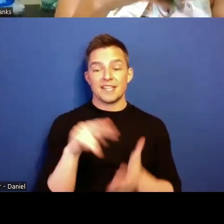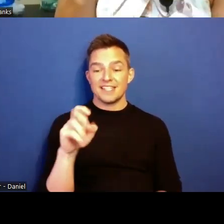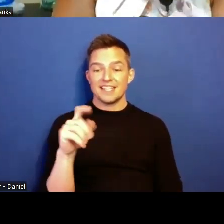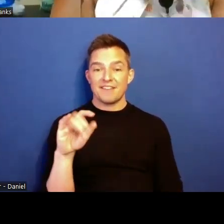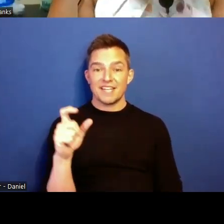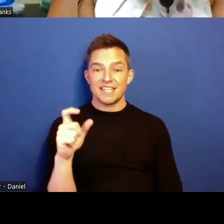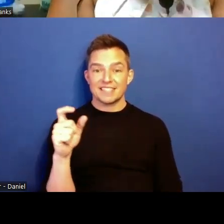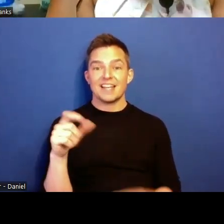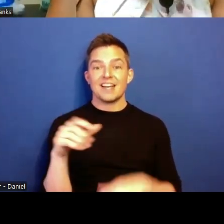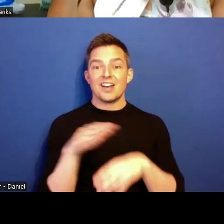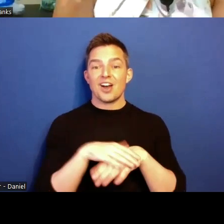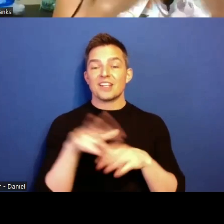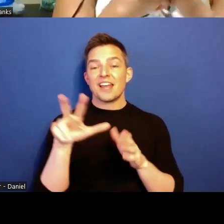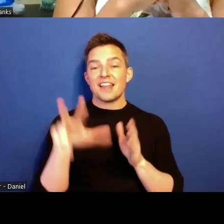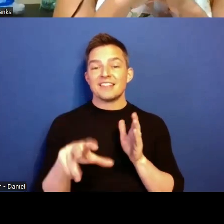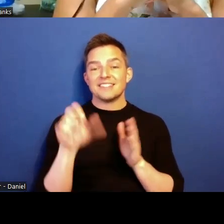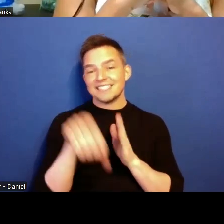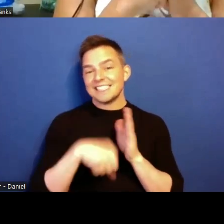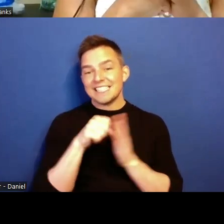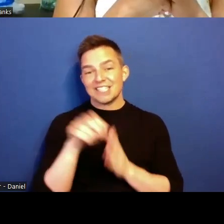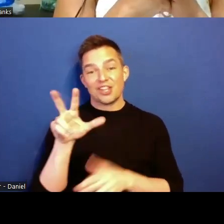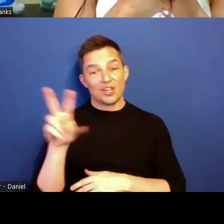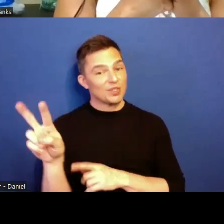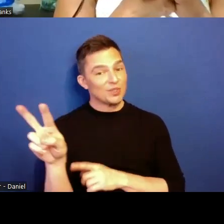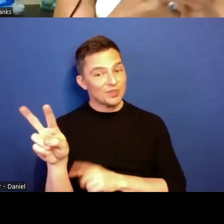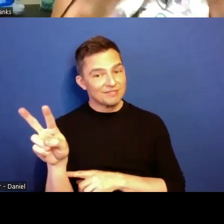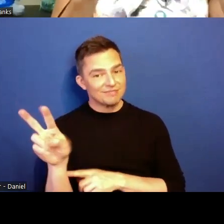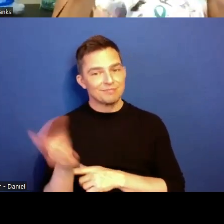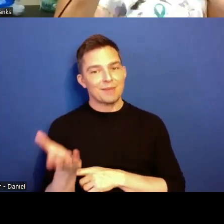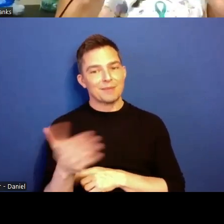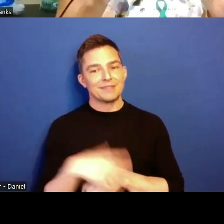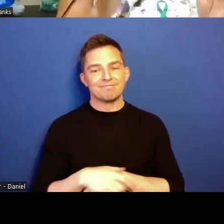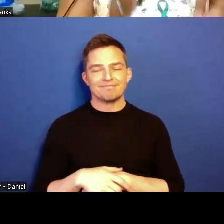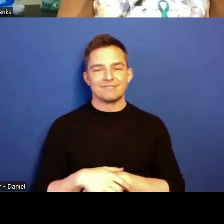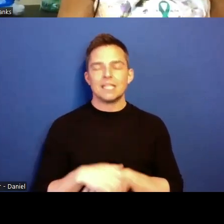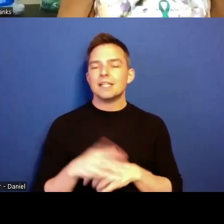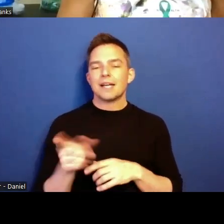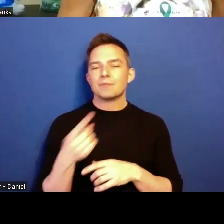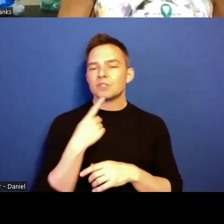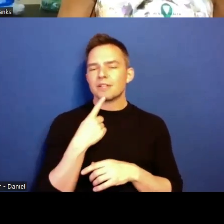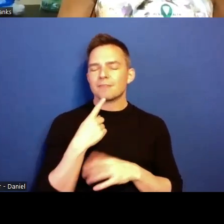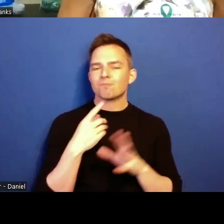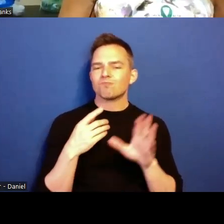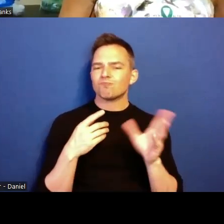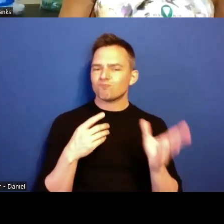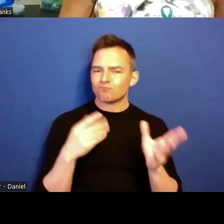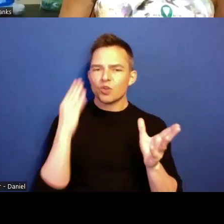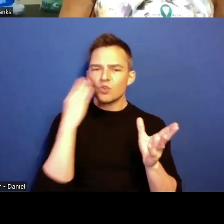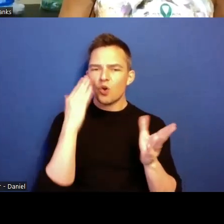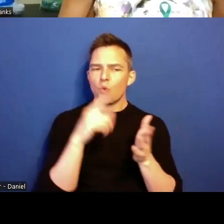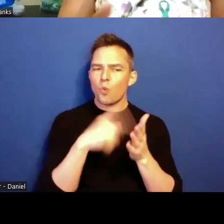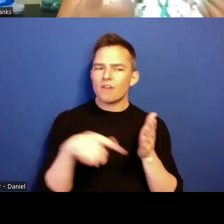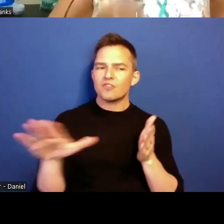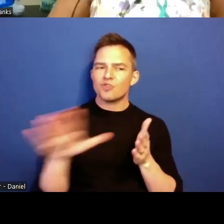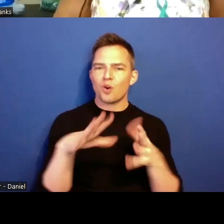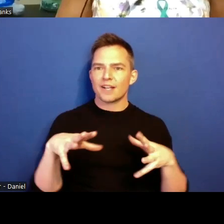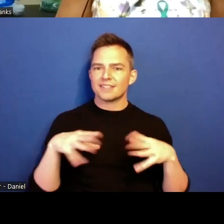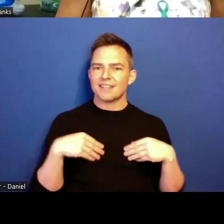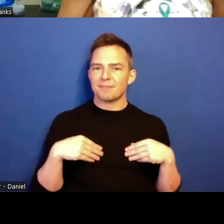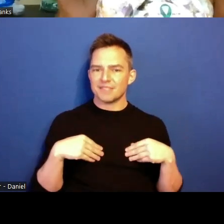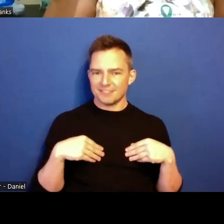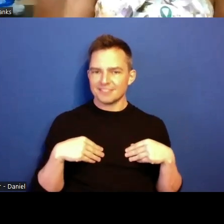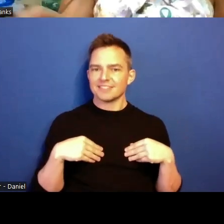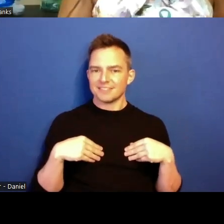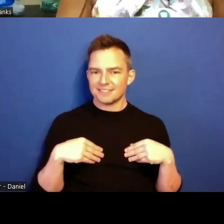probably be in season 32. All I'm saying is know what your acceptance is. What is